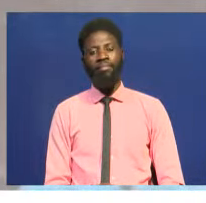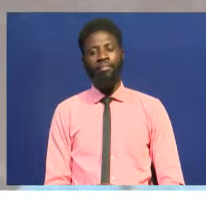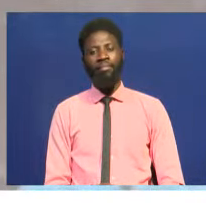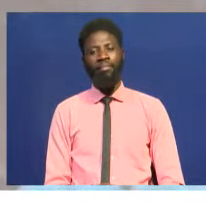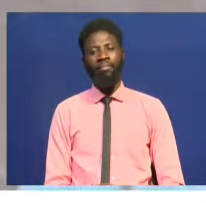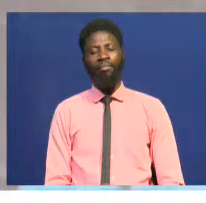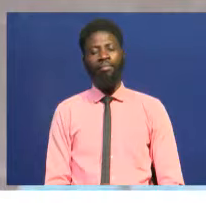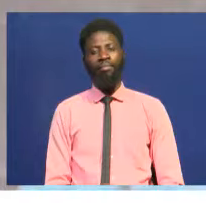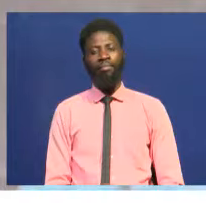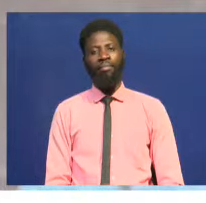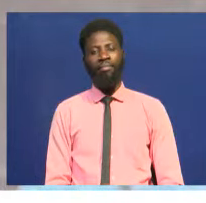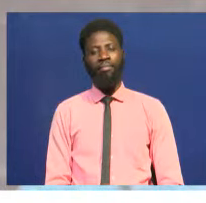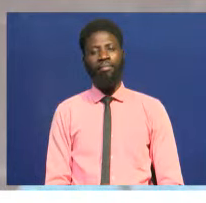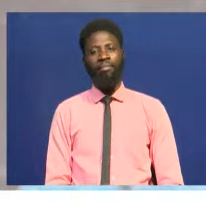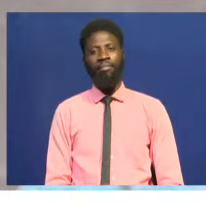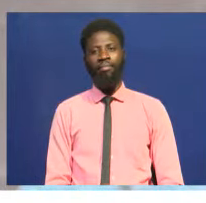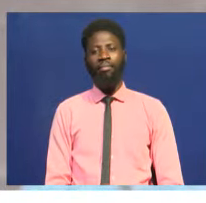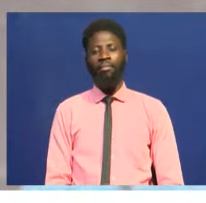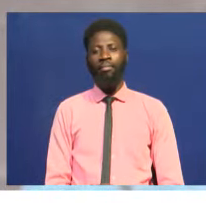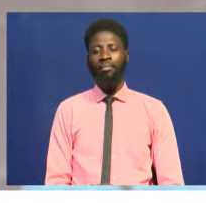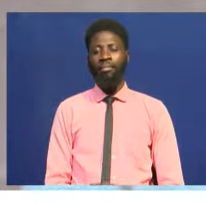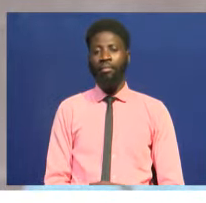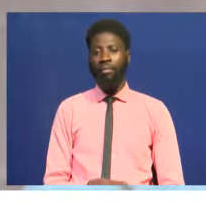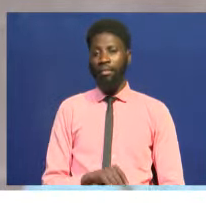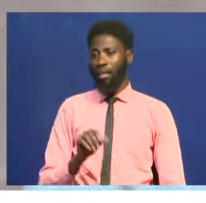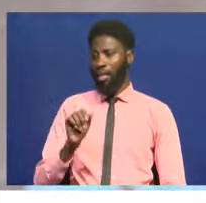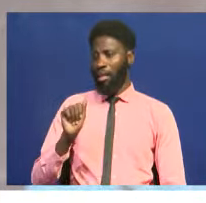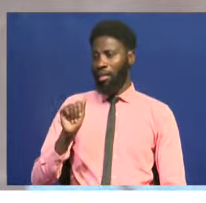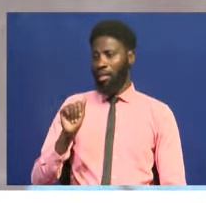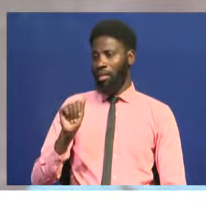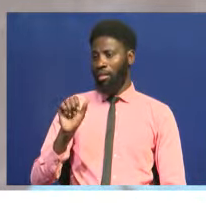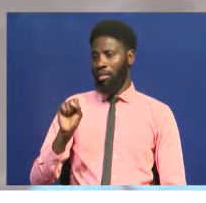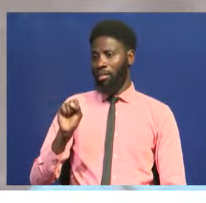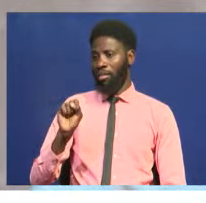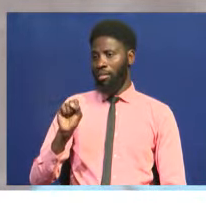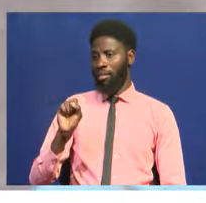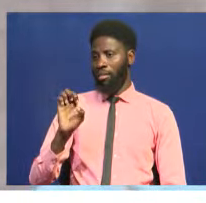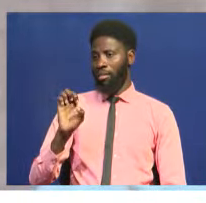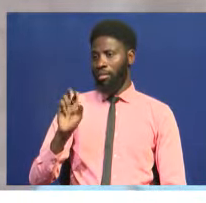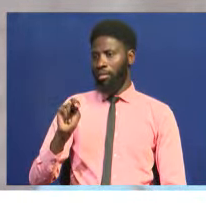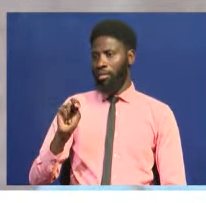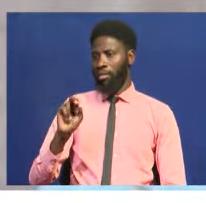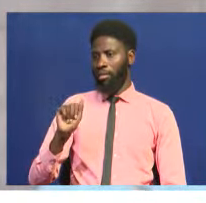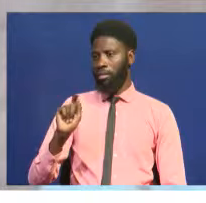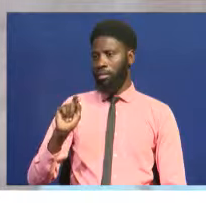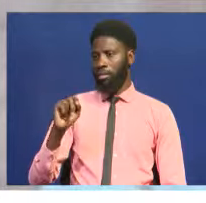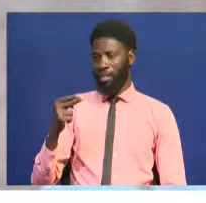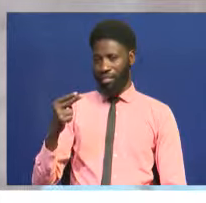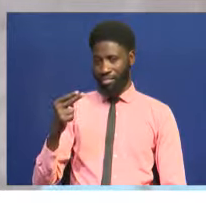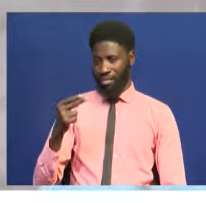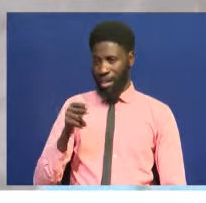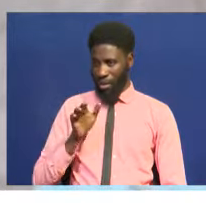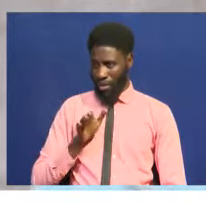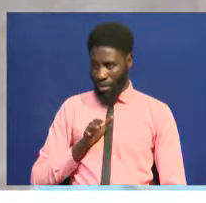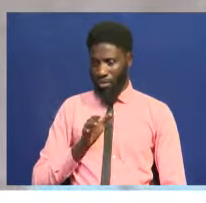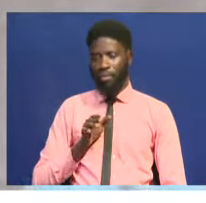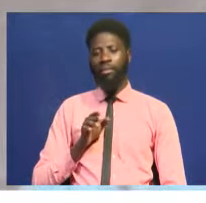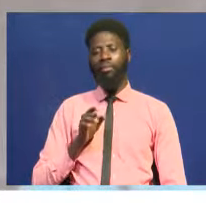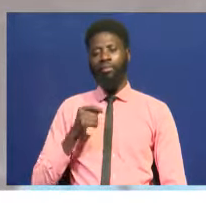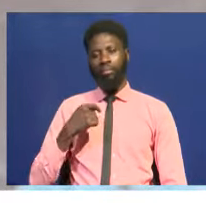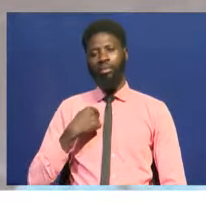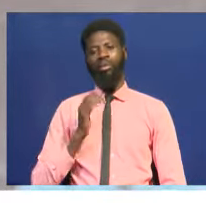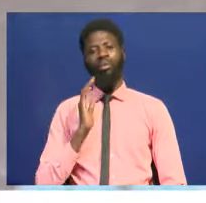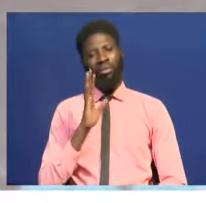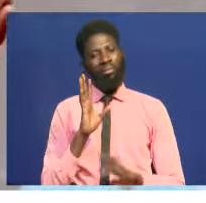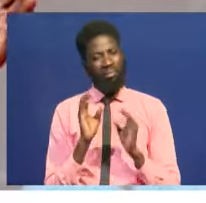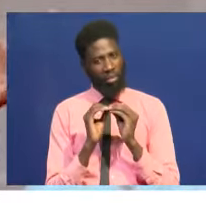Kwa Mama Asenath, nitaketi chini na governor wenu, alafu tukubaliane